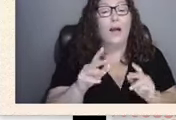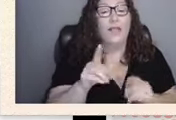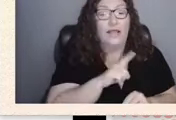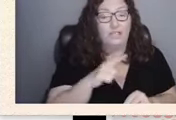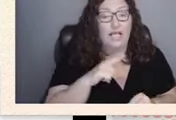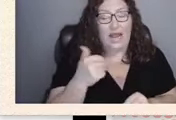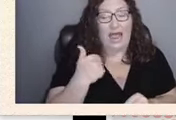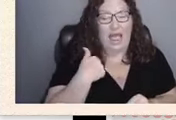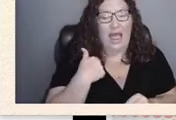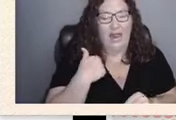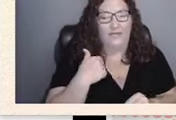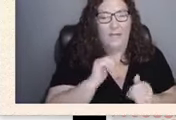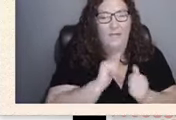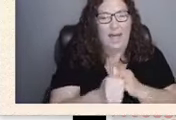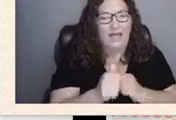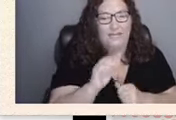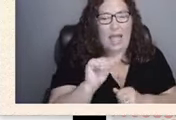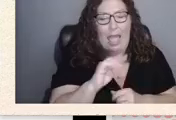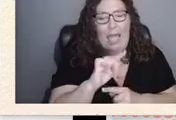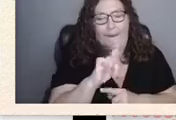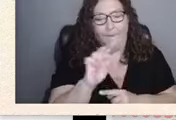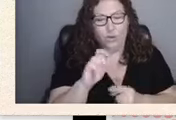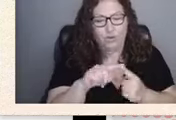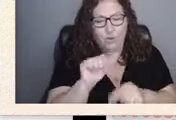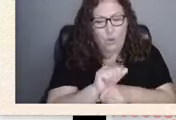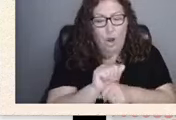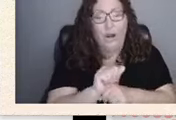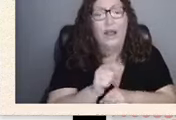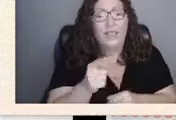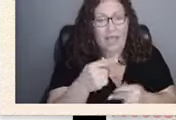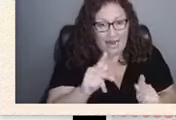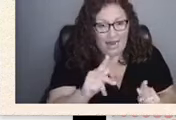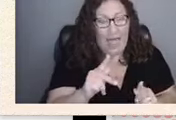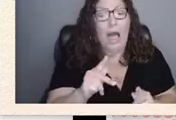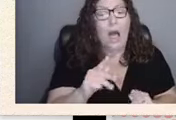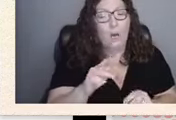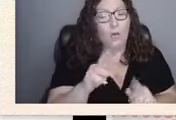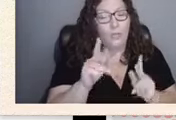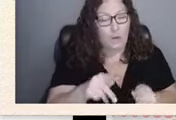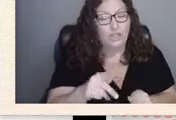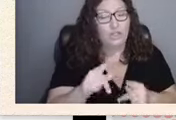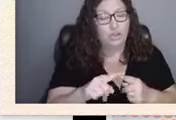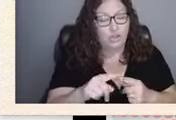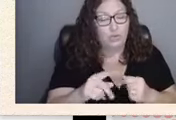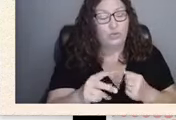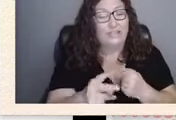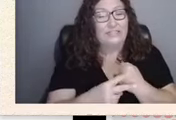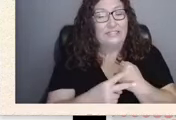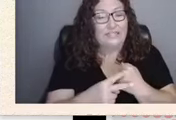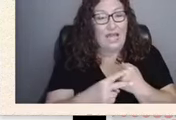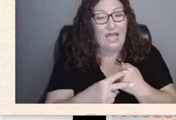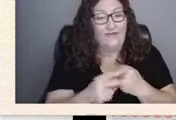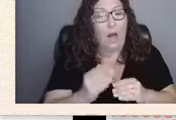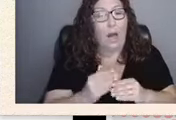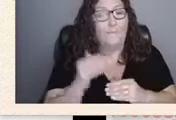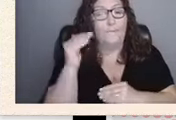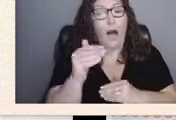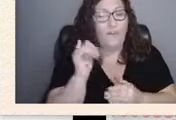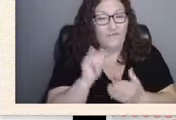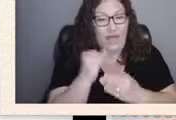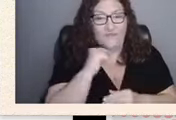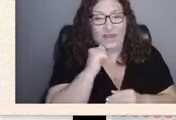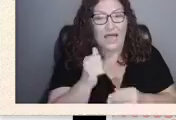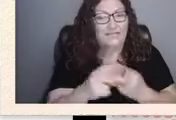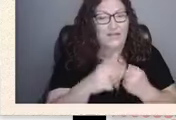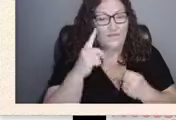Work. It allows beneficiaries to save above that $15,000 if they're not saving for retirement, and they can and you can do that when you